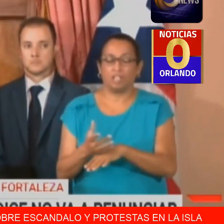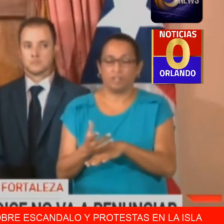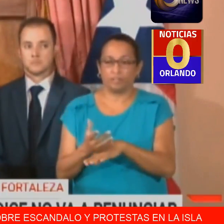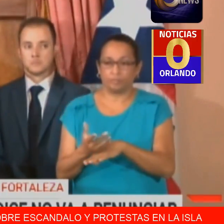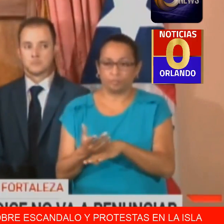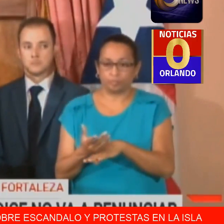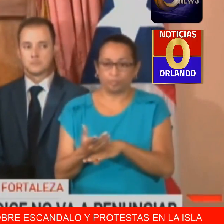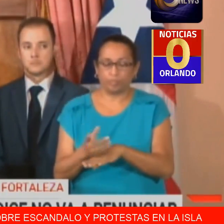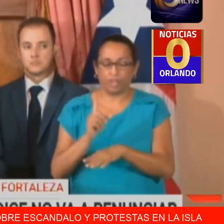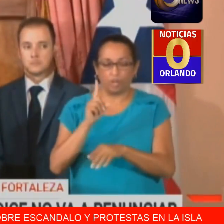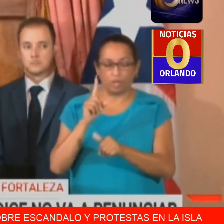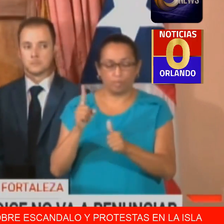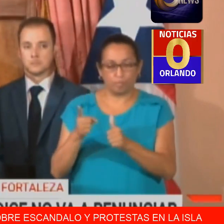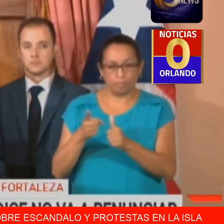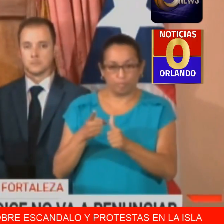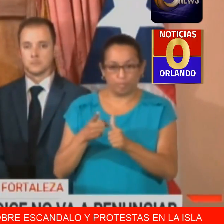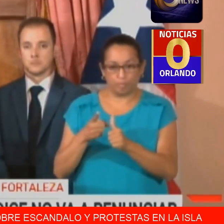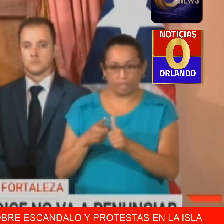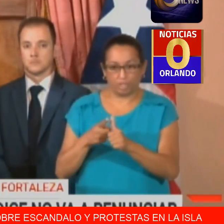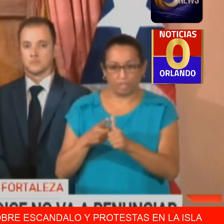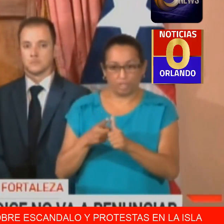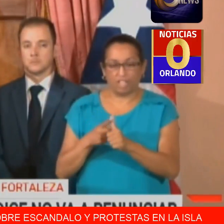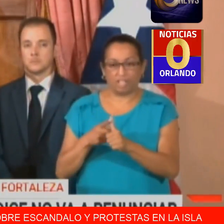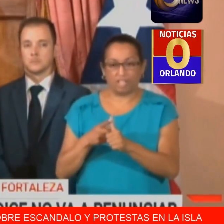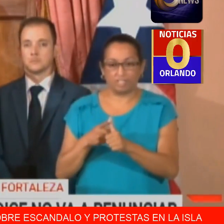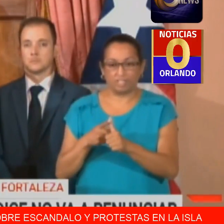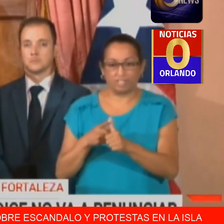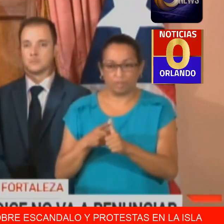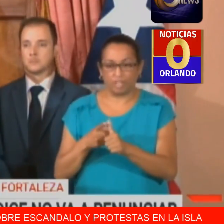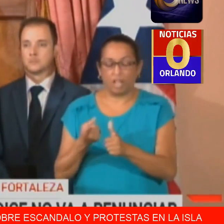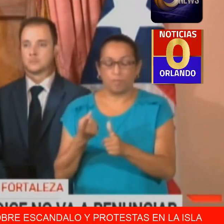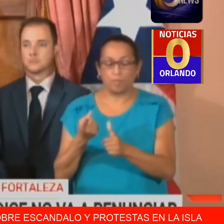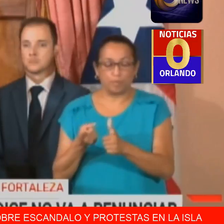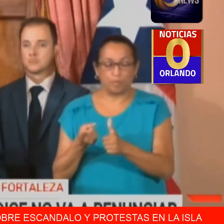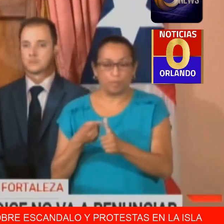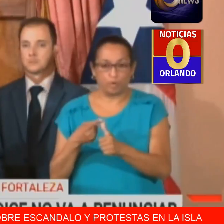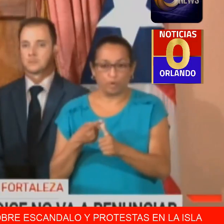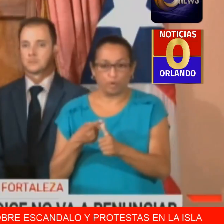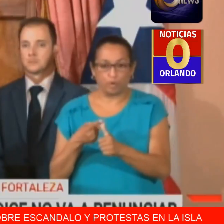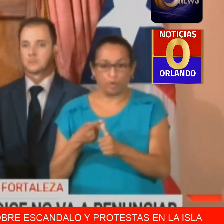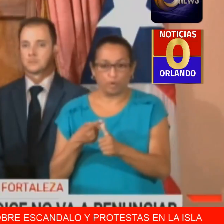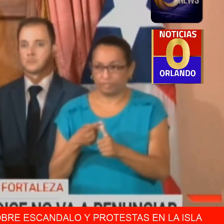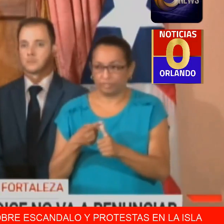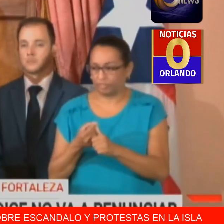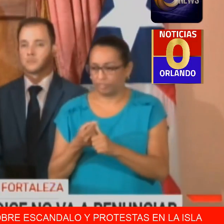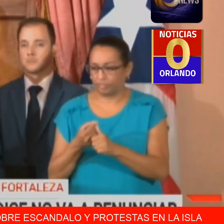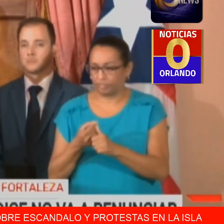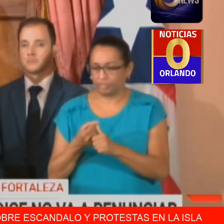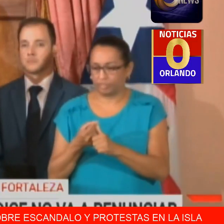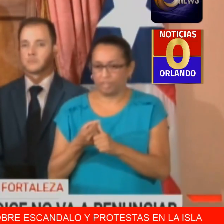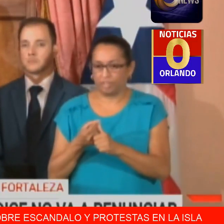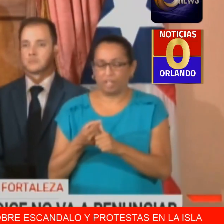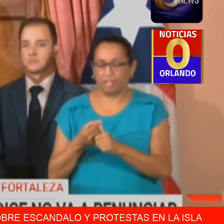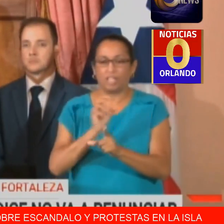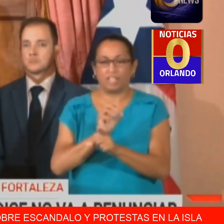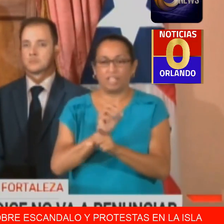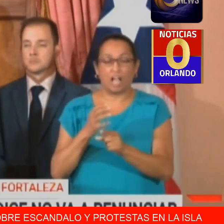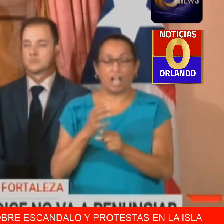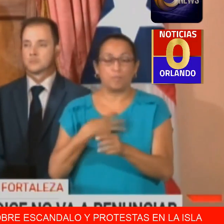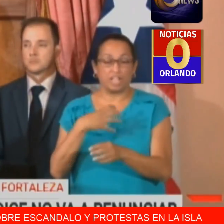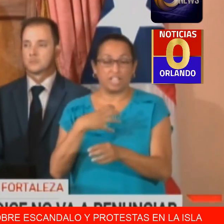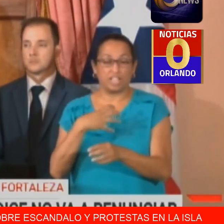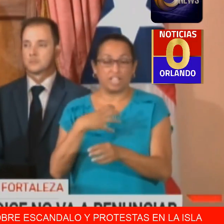are, number one, my gratitude to all of those that that went to the